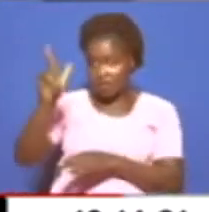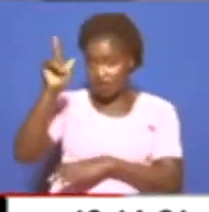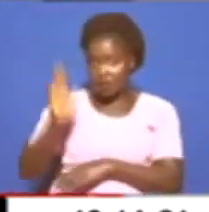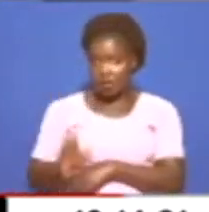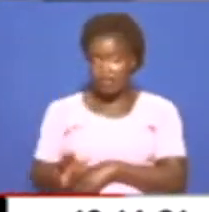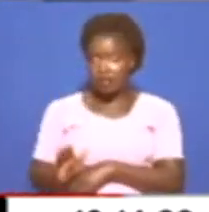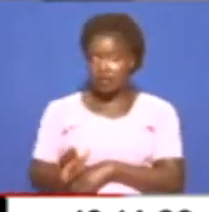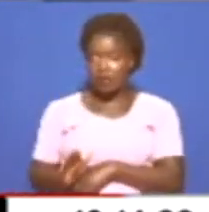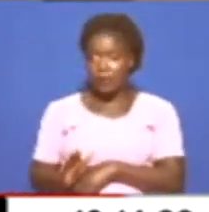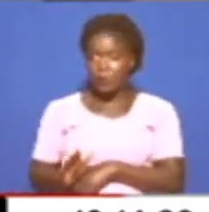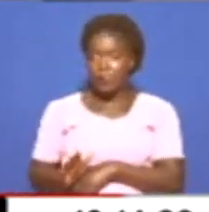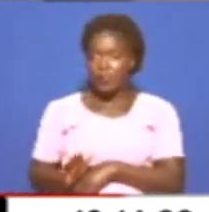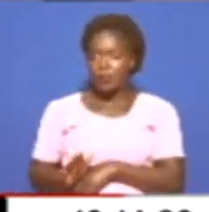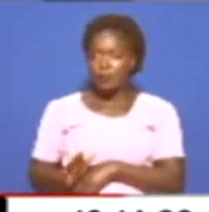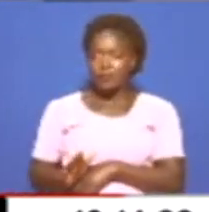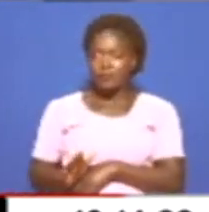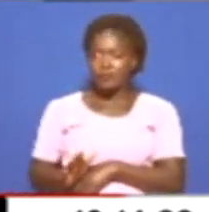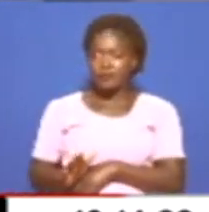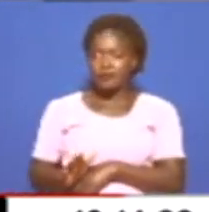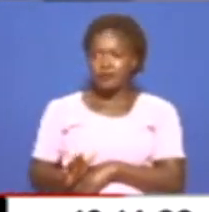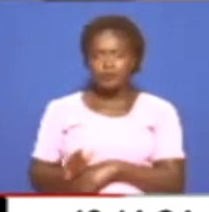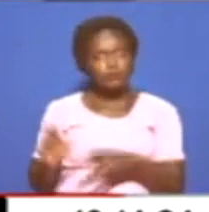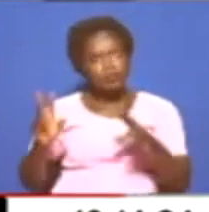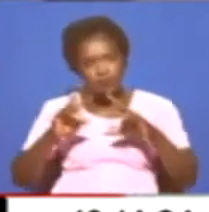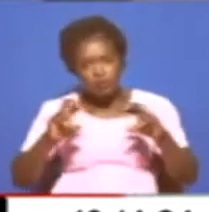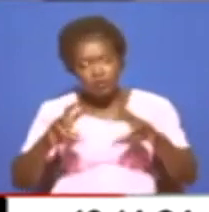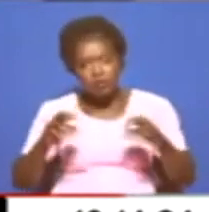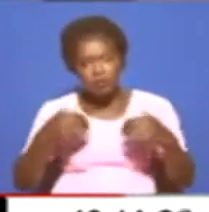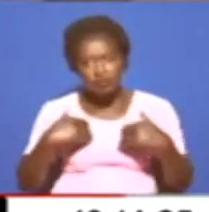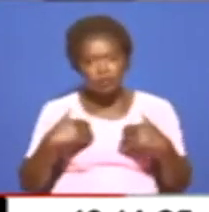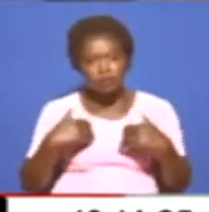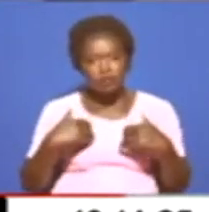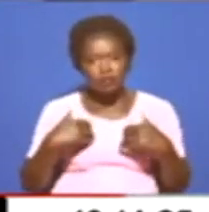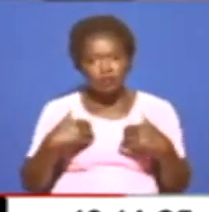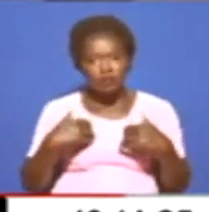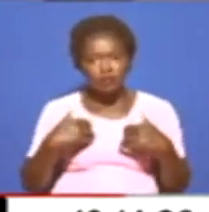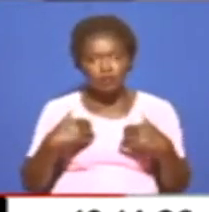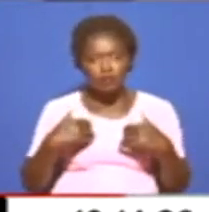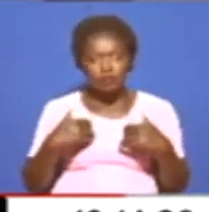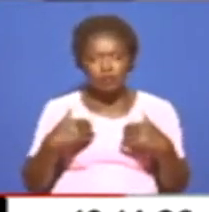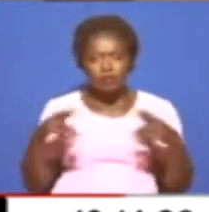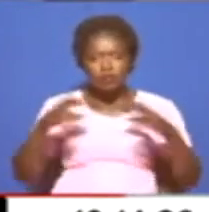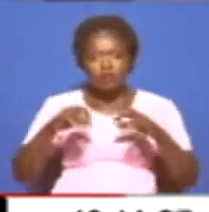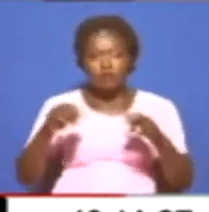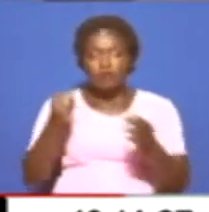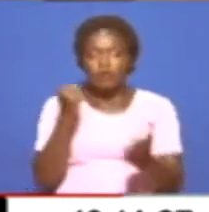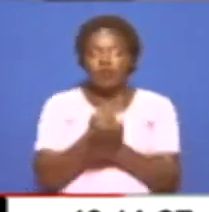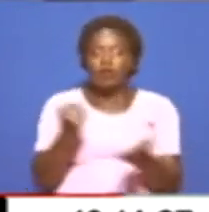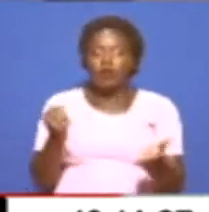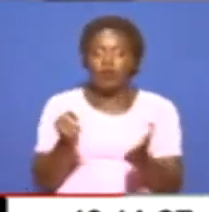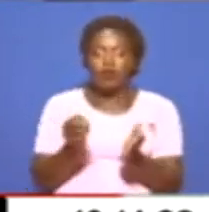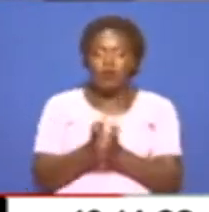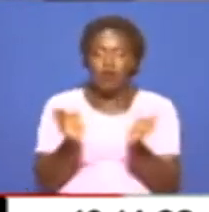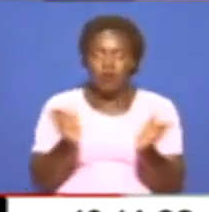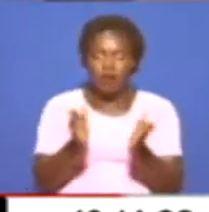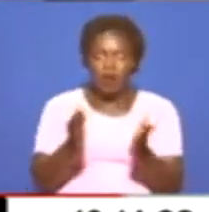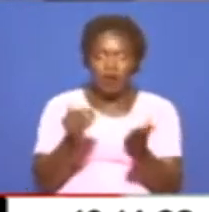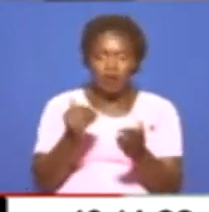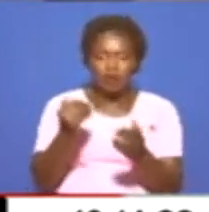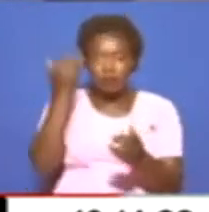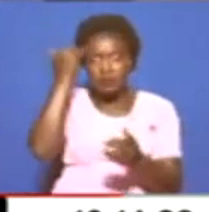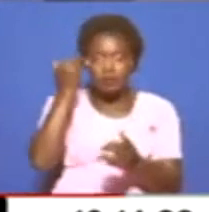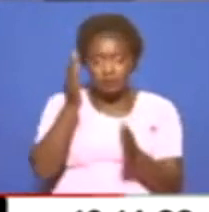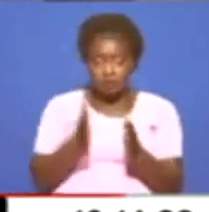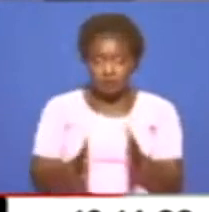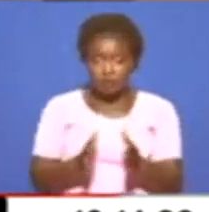Omari and other lawyers, you're seeking to have a relook at the office of the ombudsman. Kindly share something on